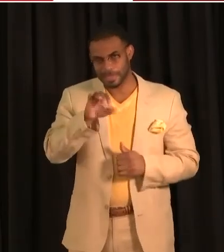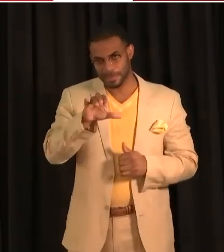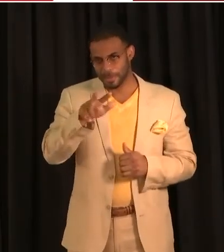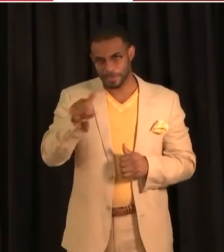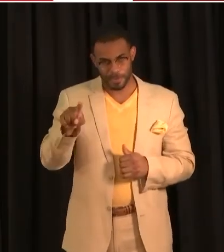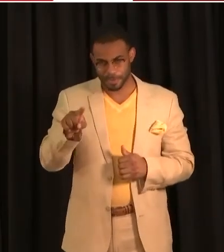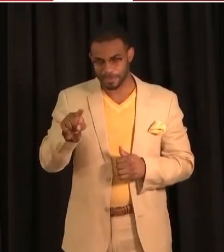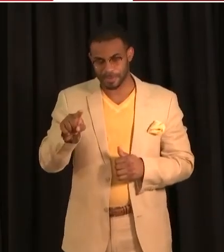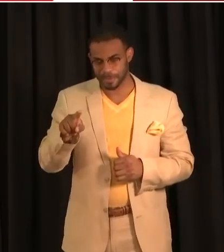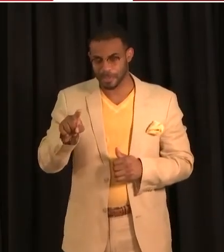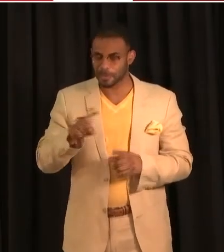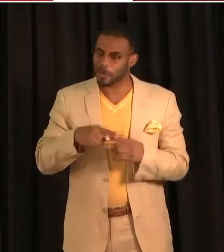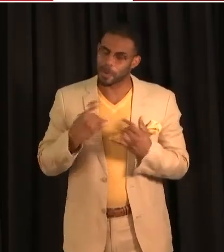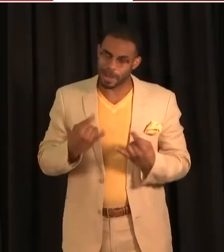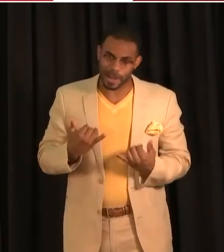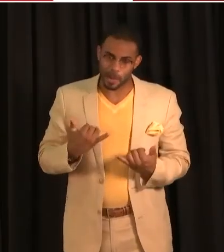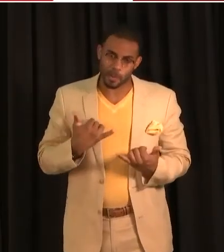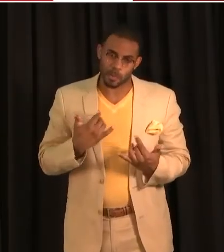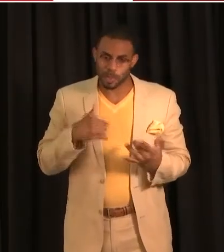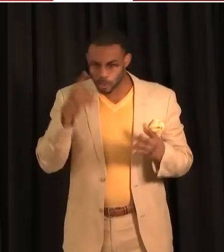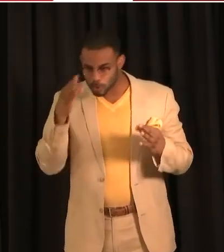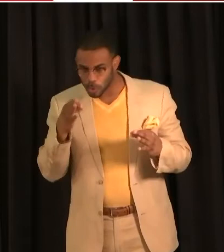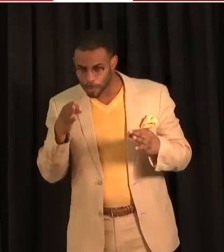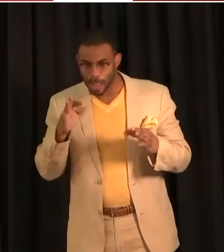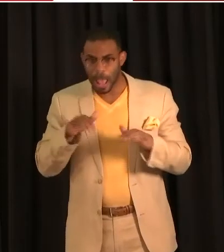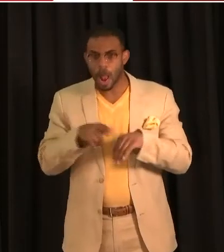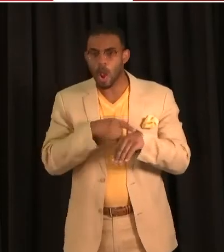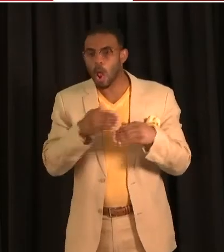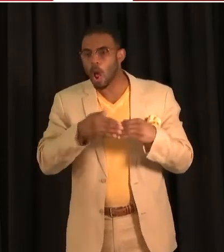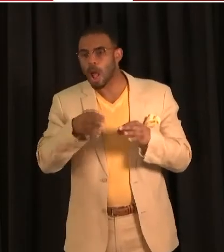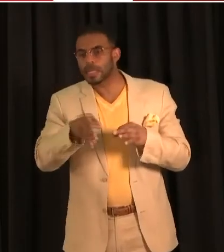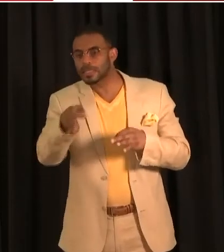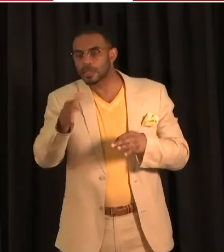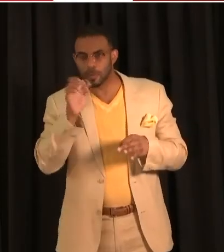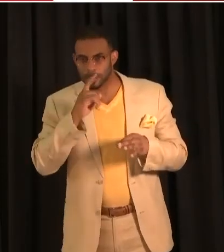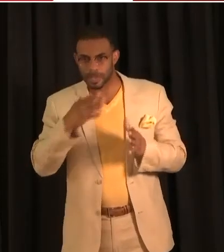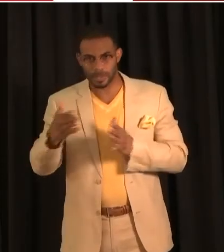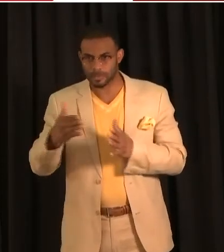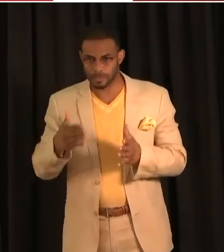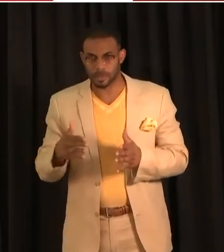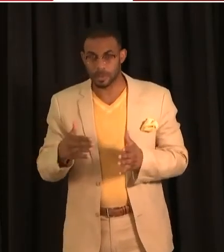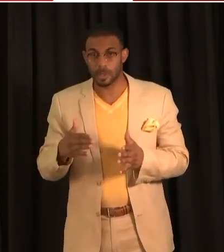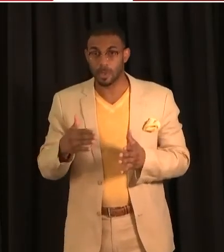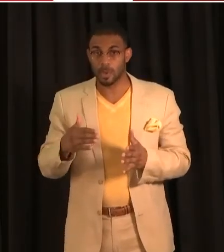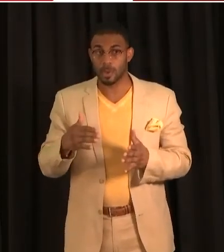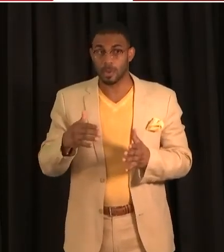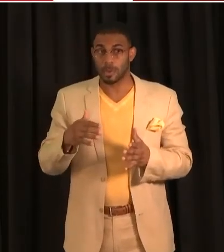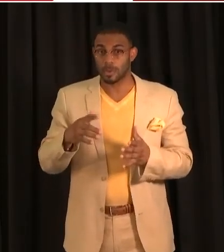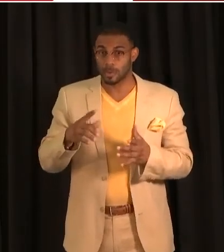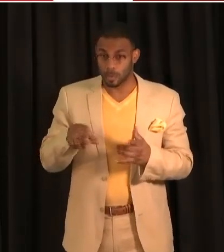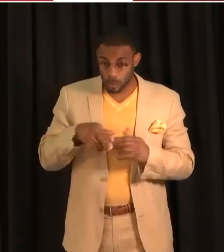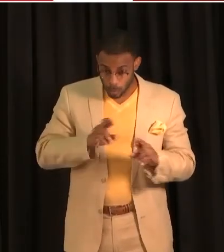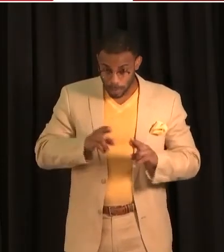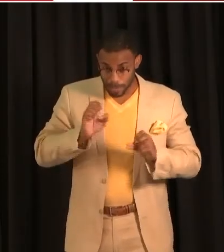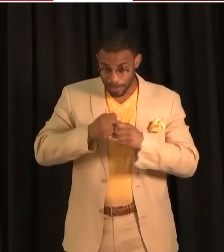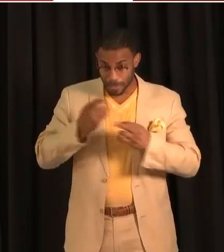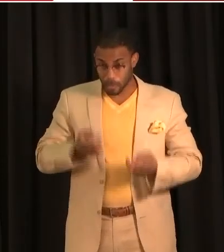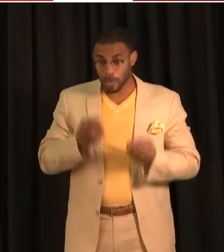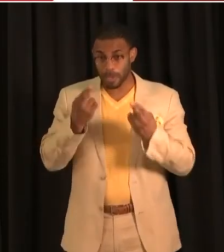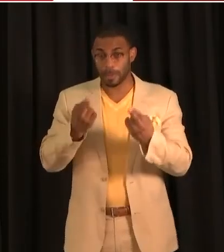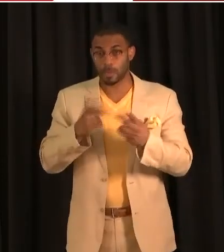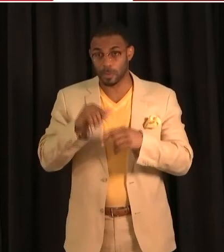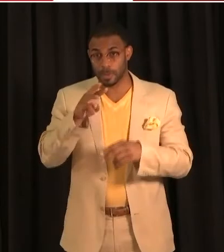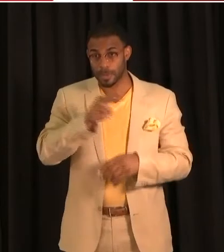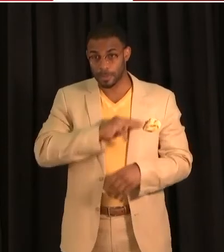December 31st. Right now, we are determining how long that extension will be. So when we do